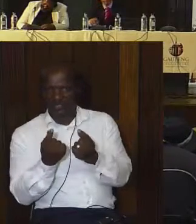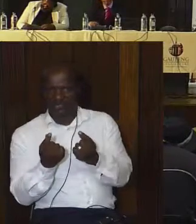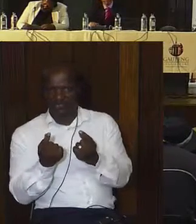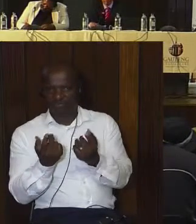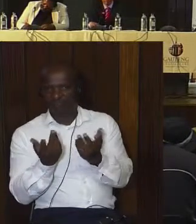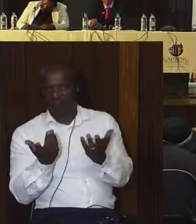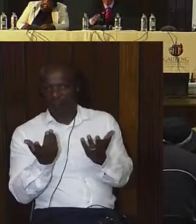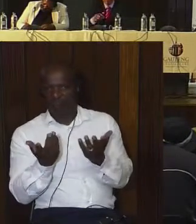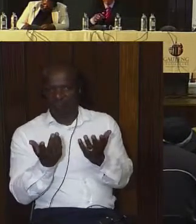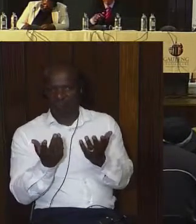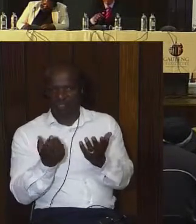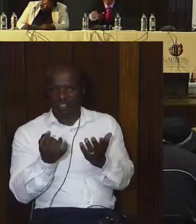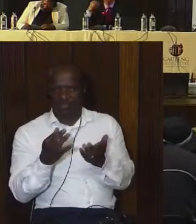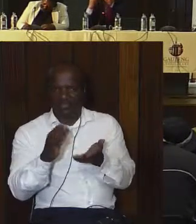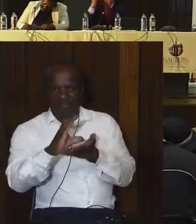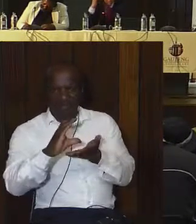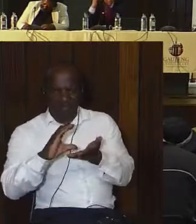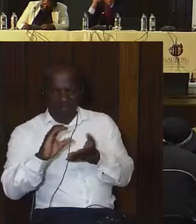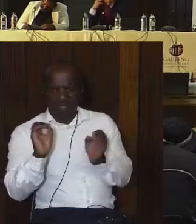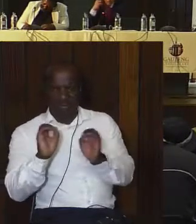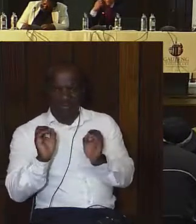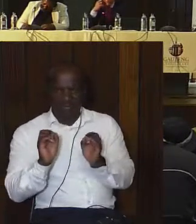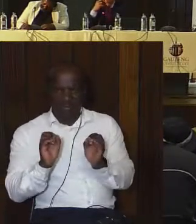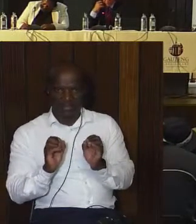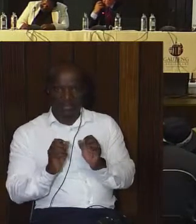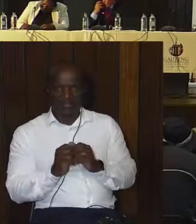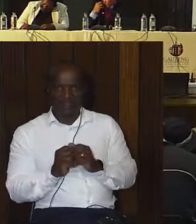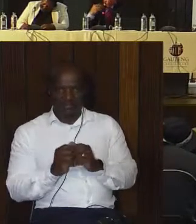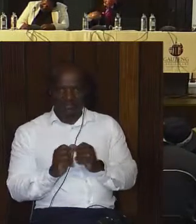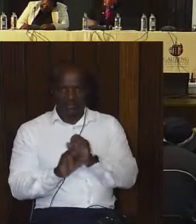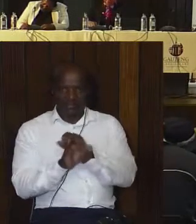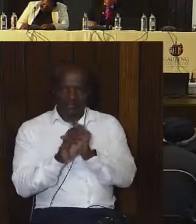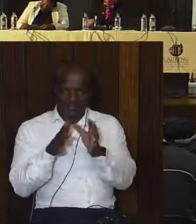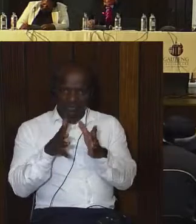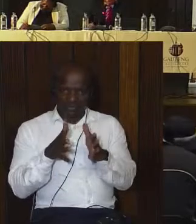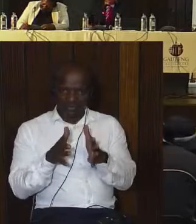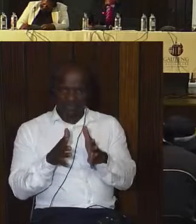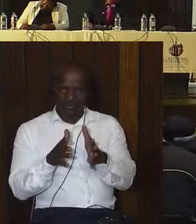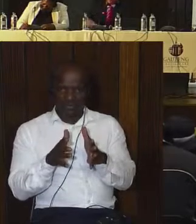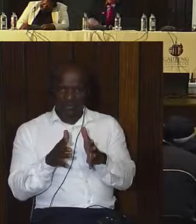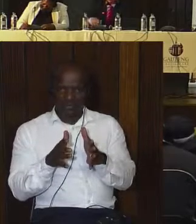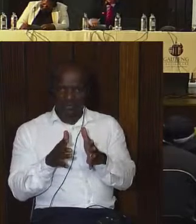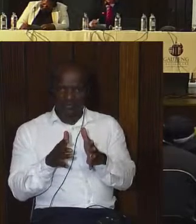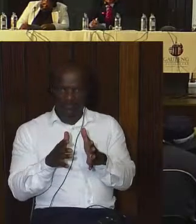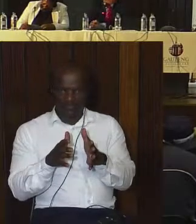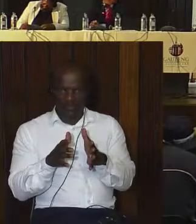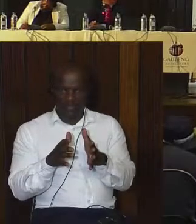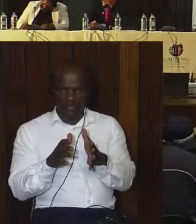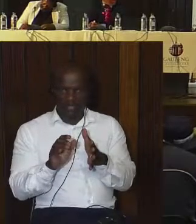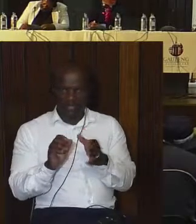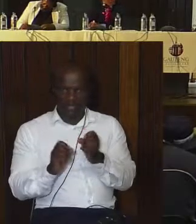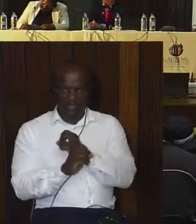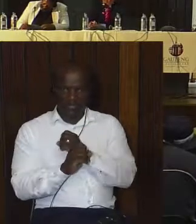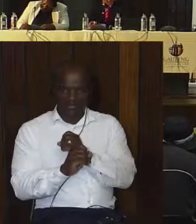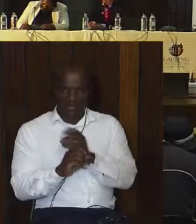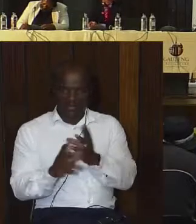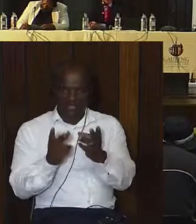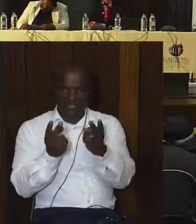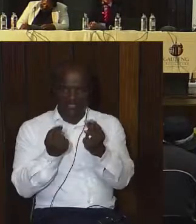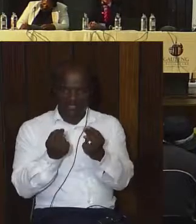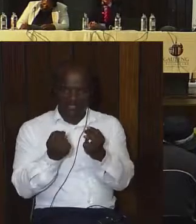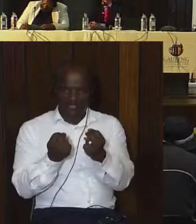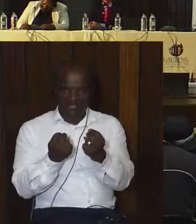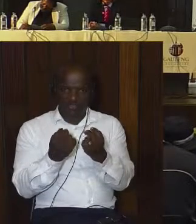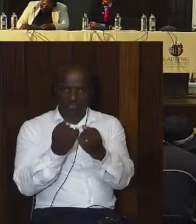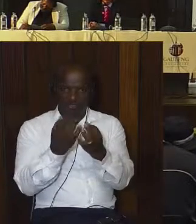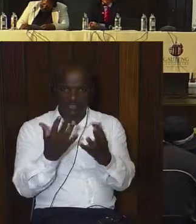HOD. Okay, Chairperson, thank you very much. Chairperson, I can say, let me start off with a new budget, just to